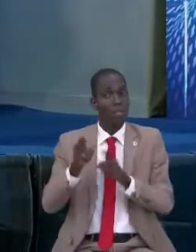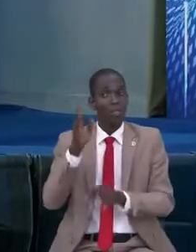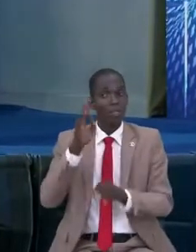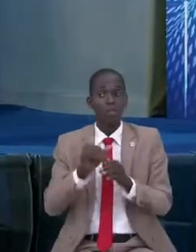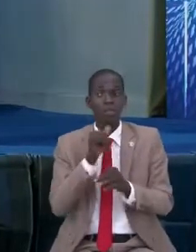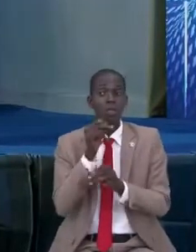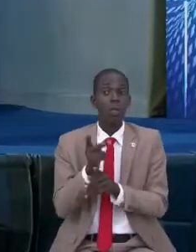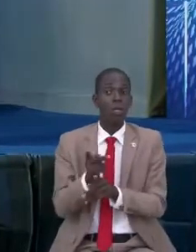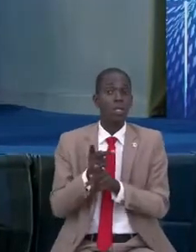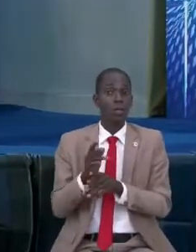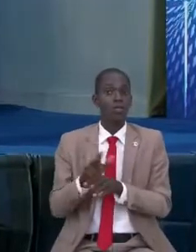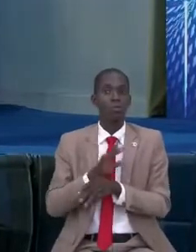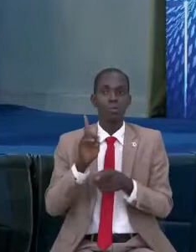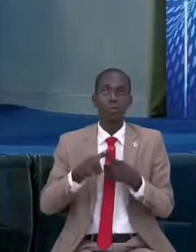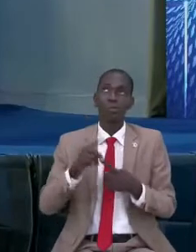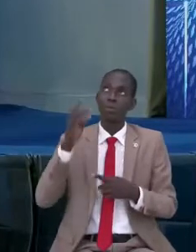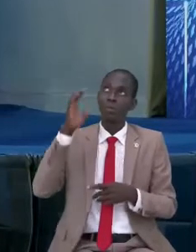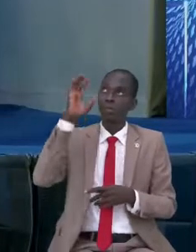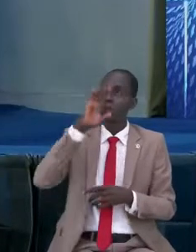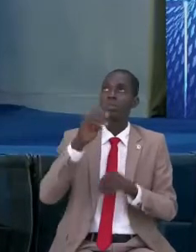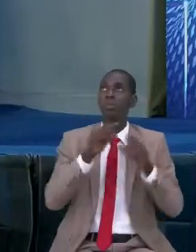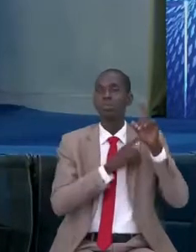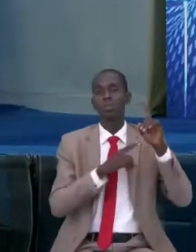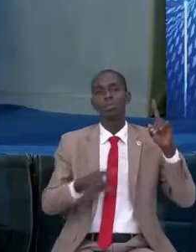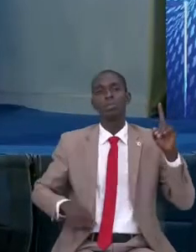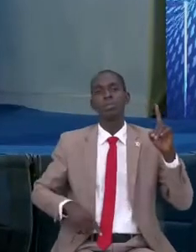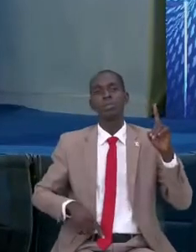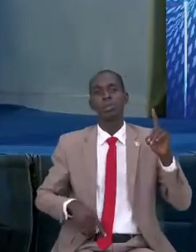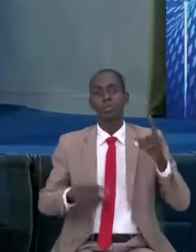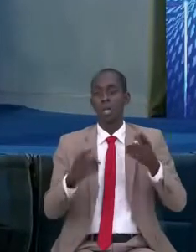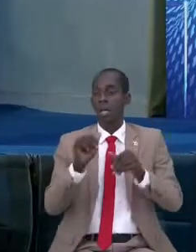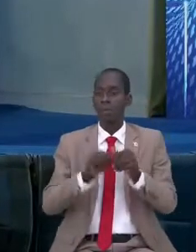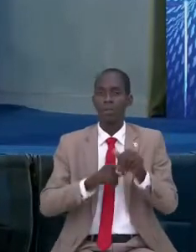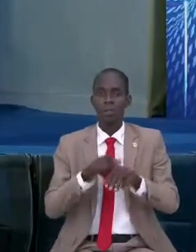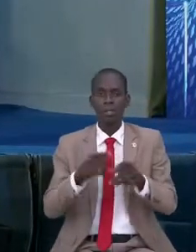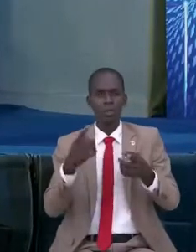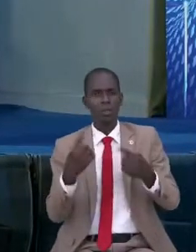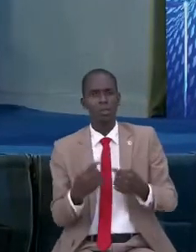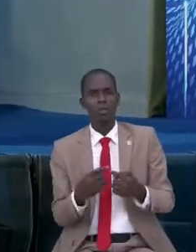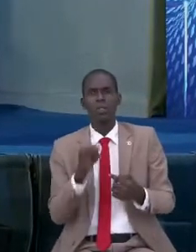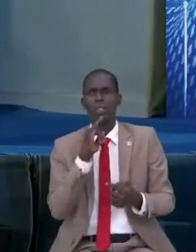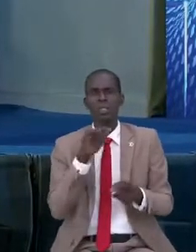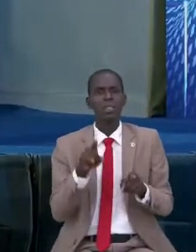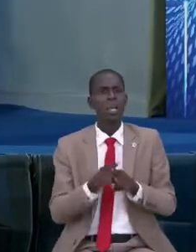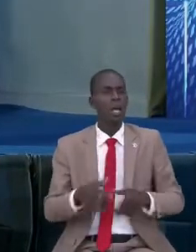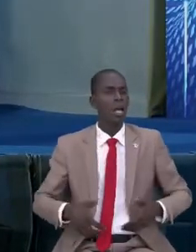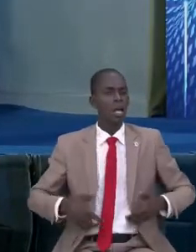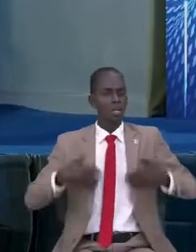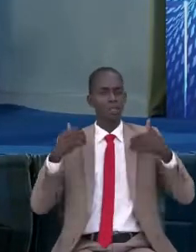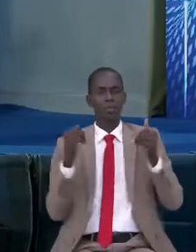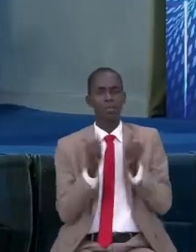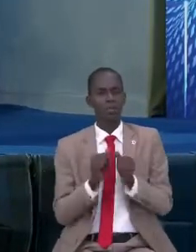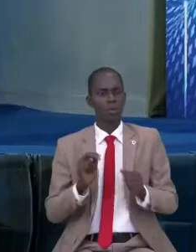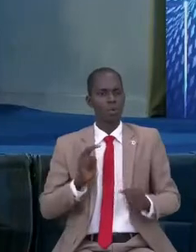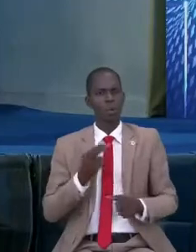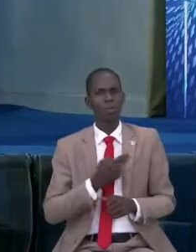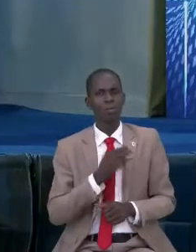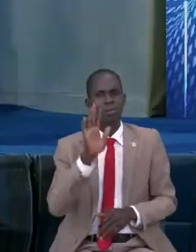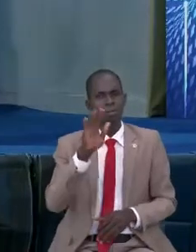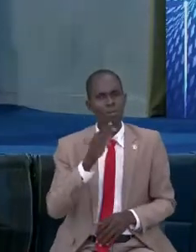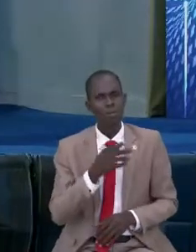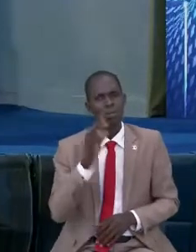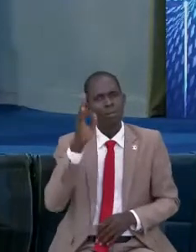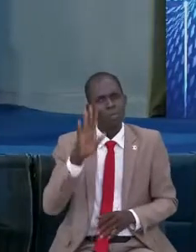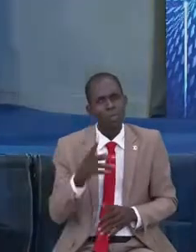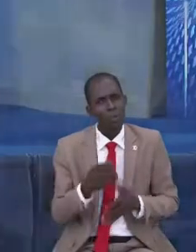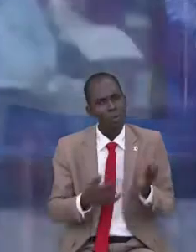to see the Lord. He comes. Every time he comes, it's like he's angry with us. Pastor, what have we done? You